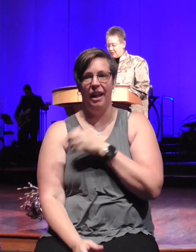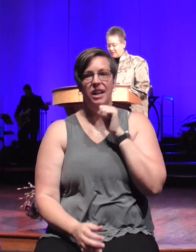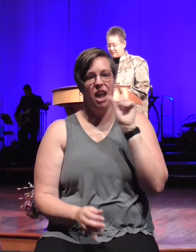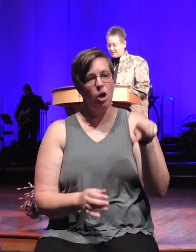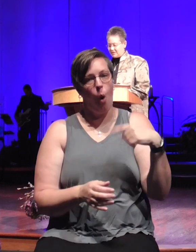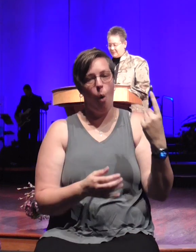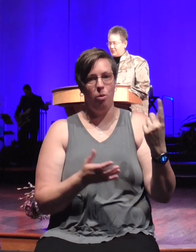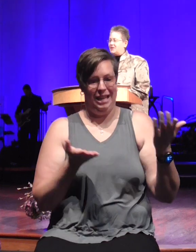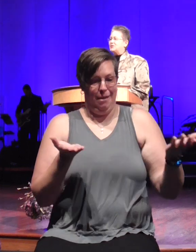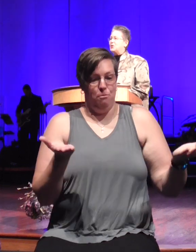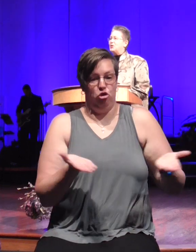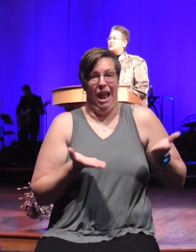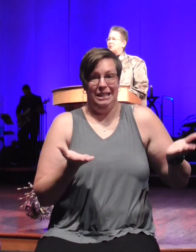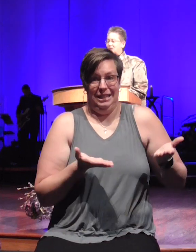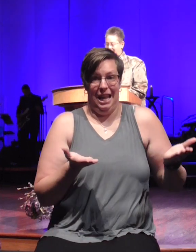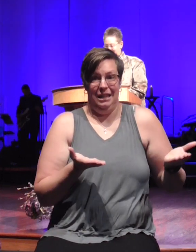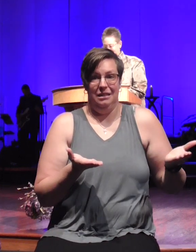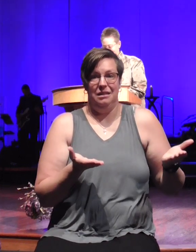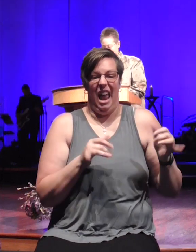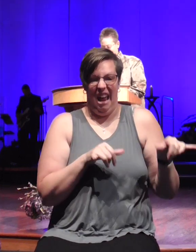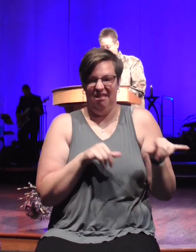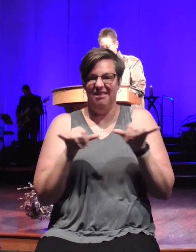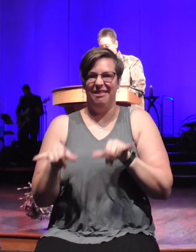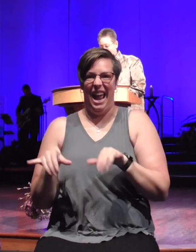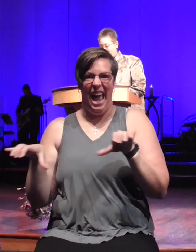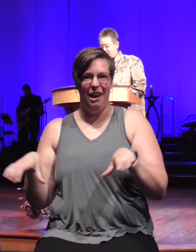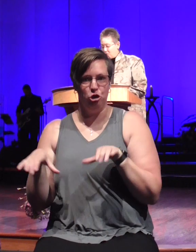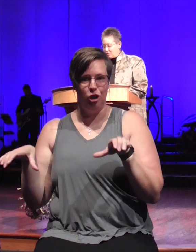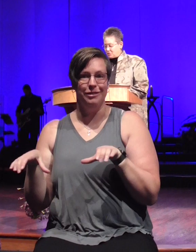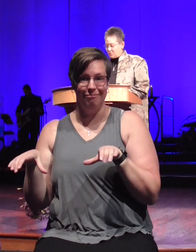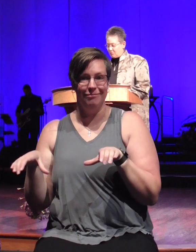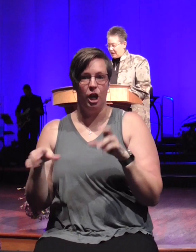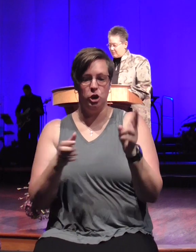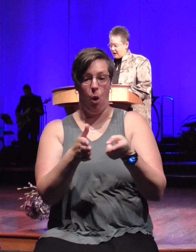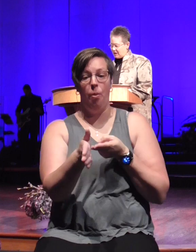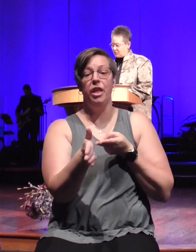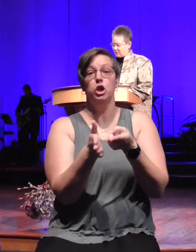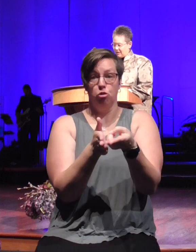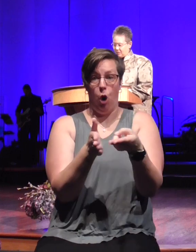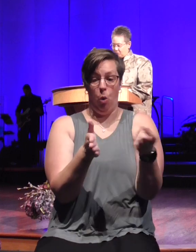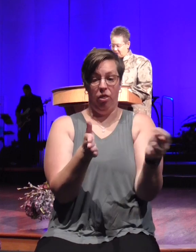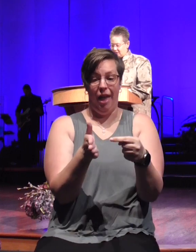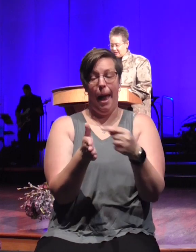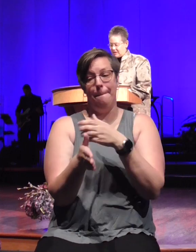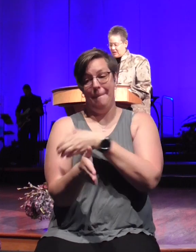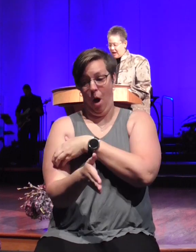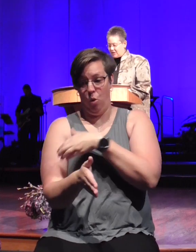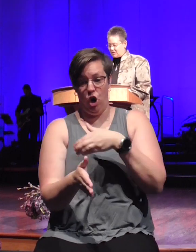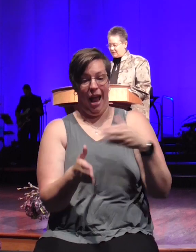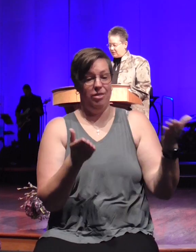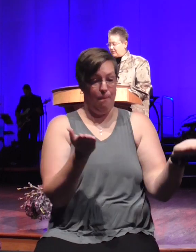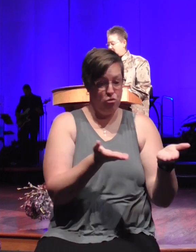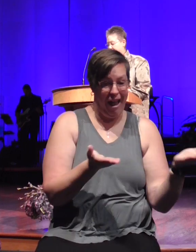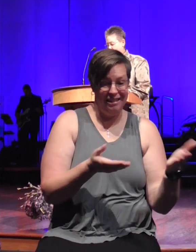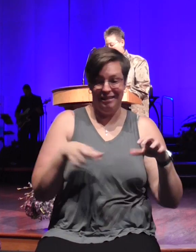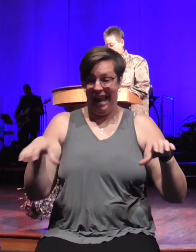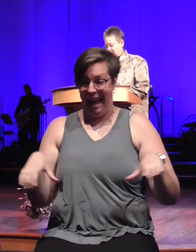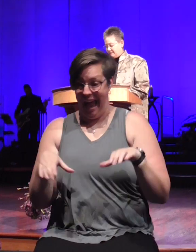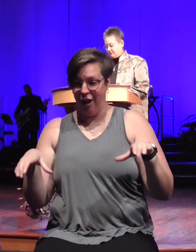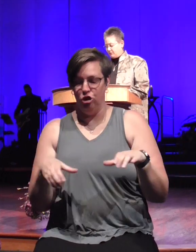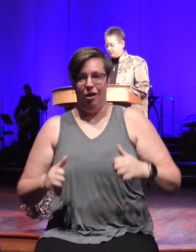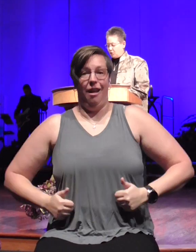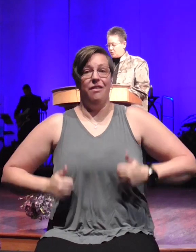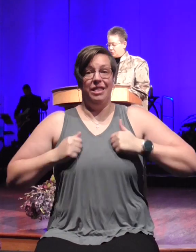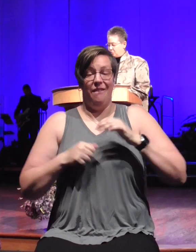only presence, it is also action. Therefore, the truth and power and the presence and the action of the living